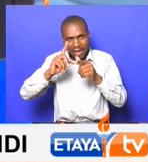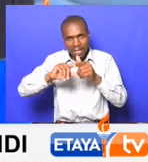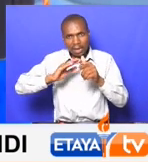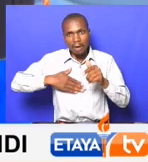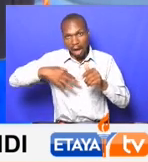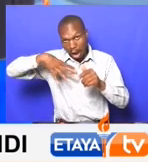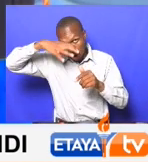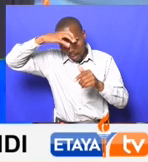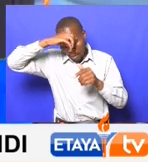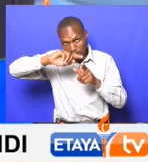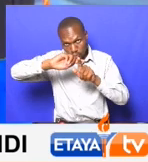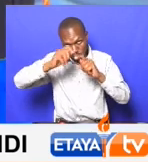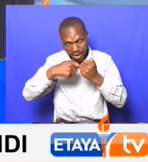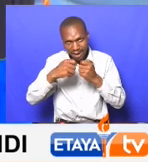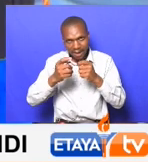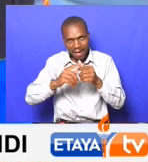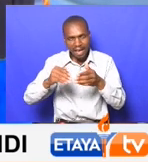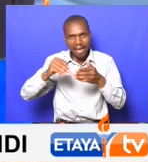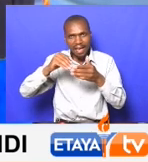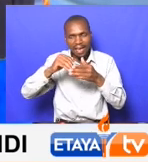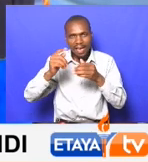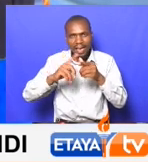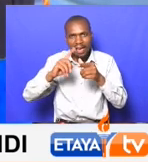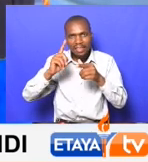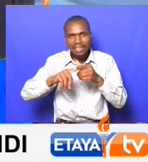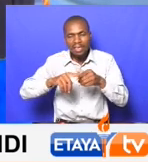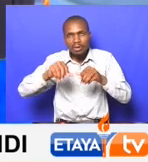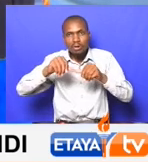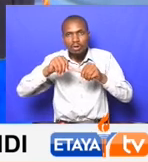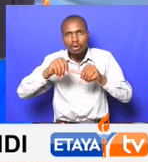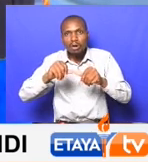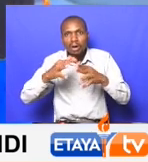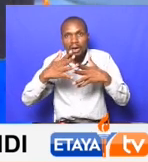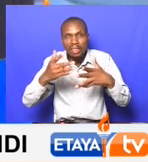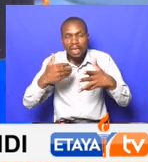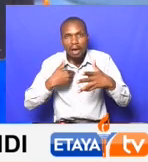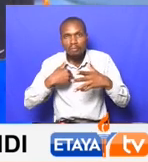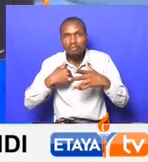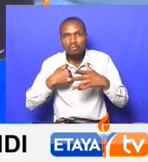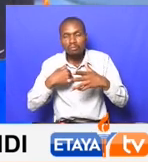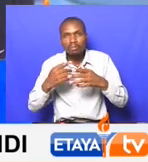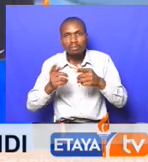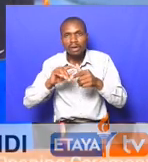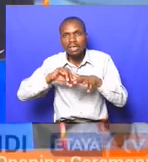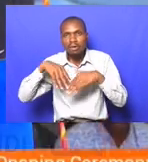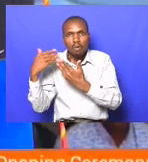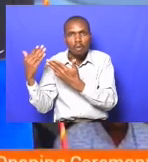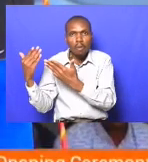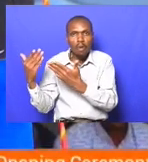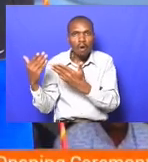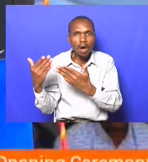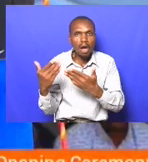is trade and also provision of raw materials and attracting